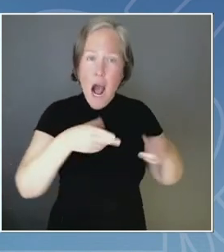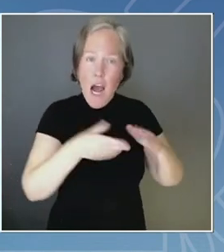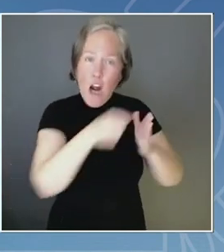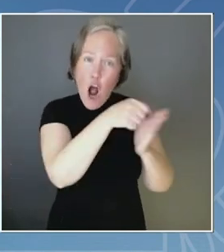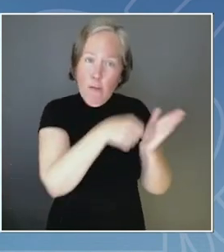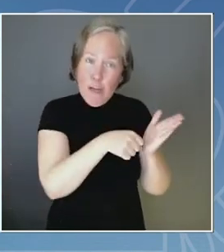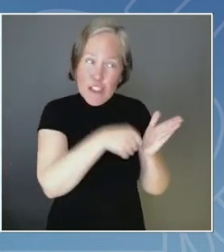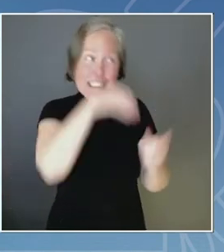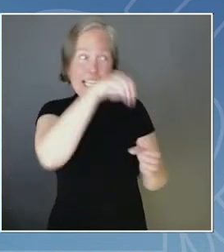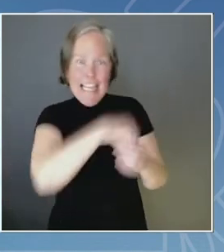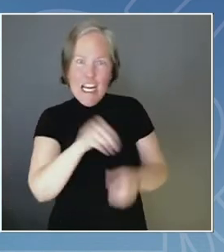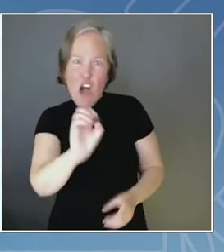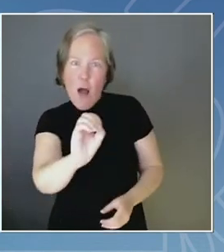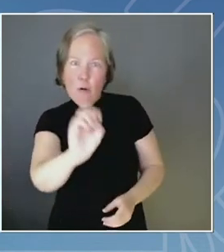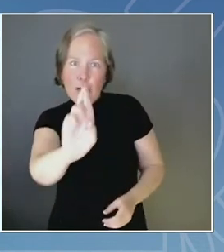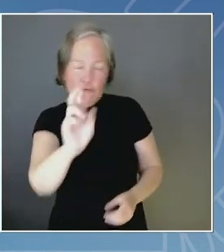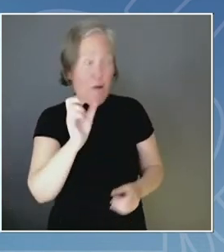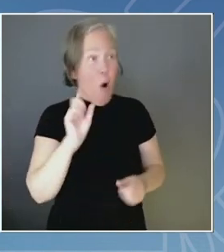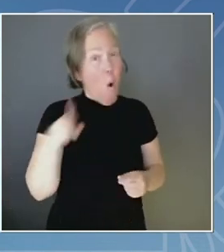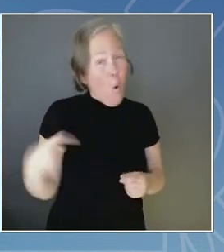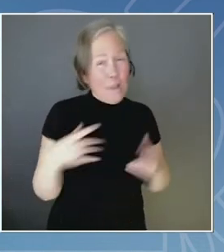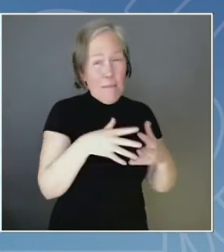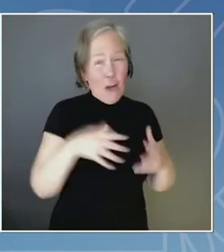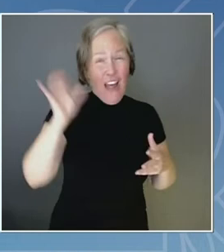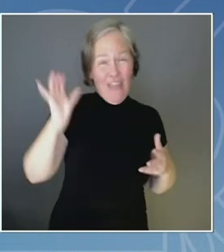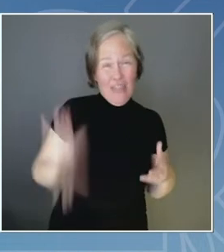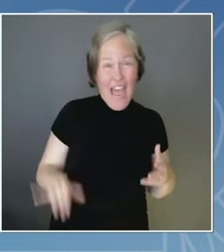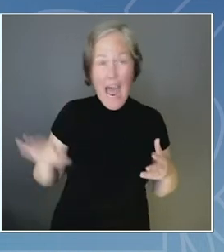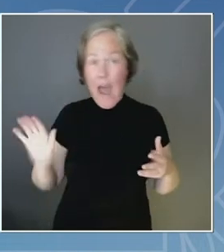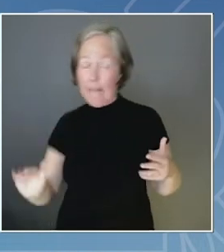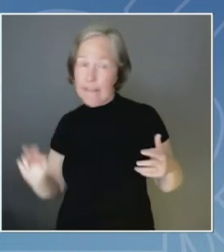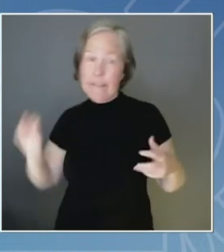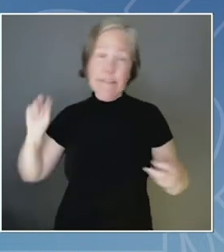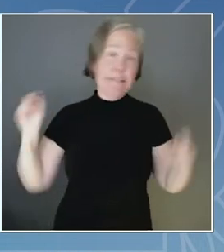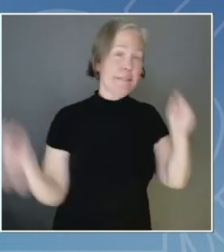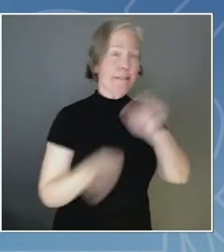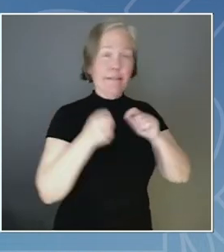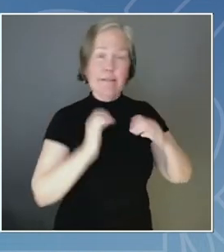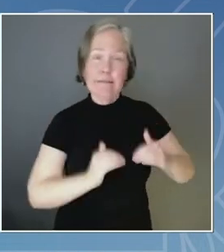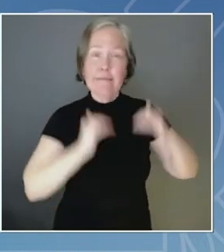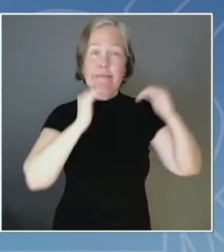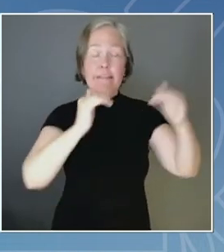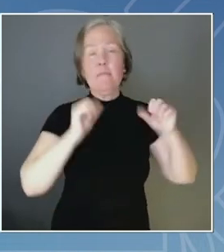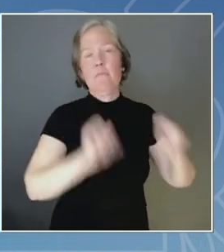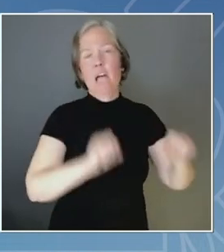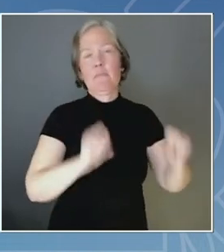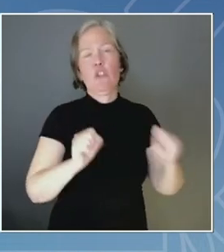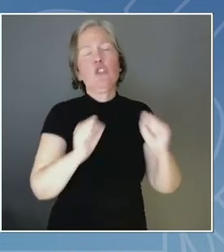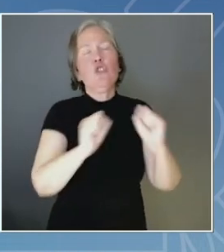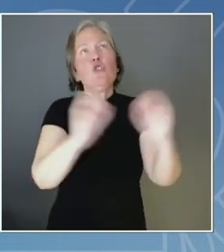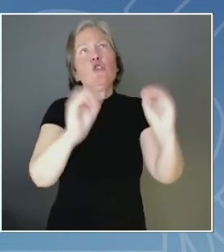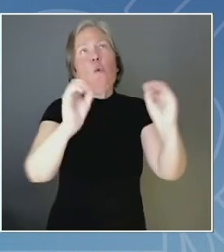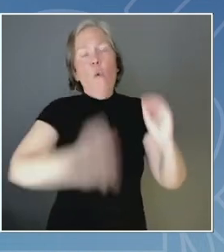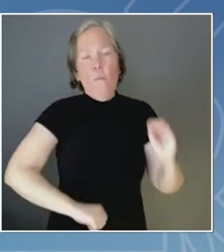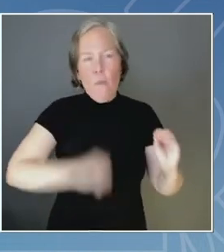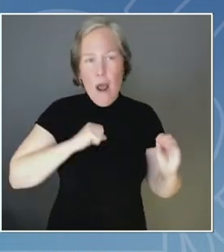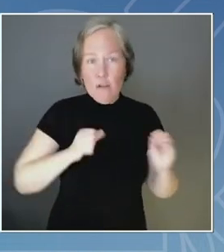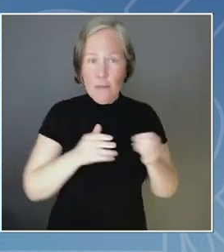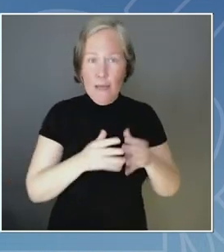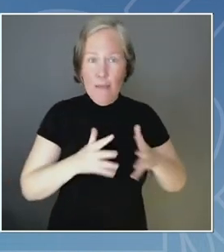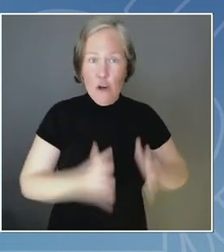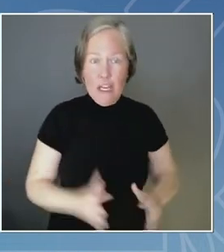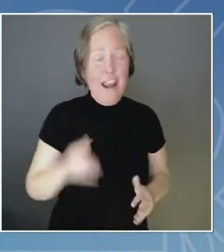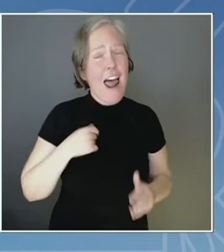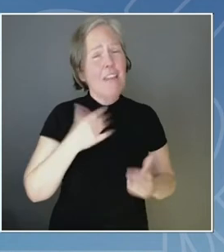America is that possible. I am so, so proud to be an American, and I'm grateful for the incredible opportunities